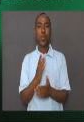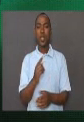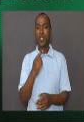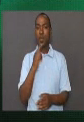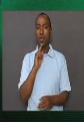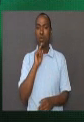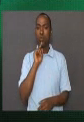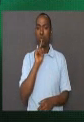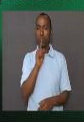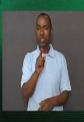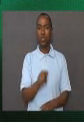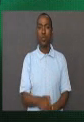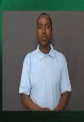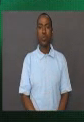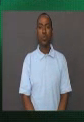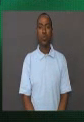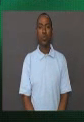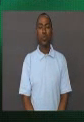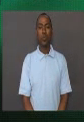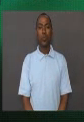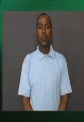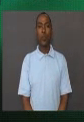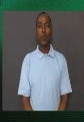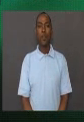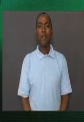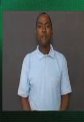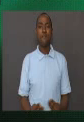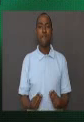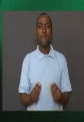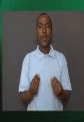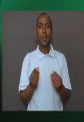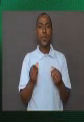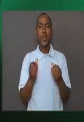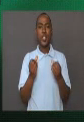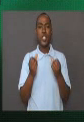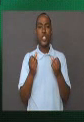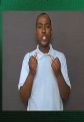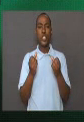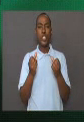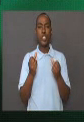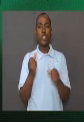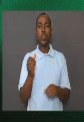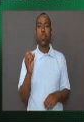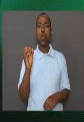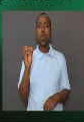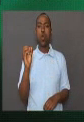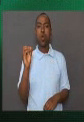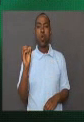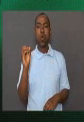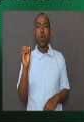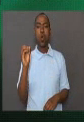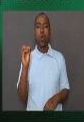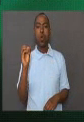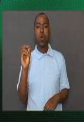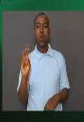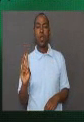The statement, "Fermentation is synonymous with anaerobic respiration," is